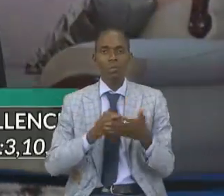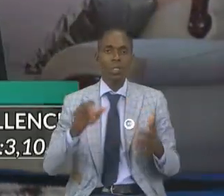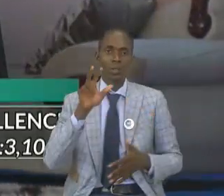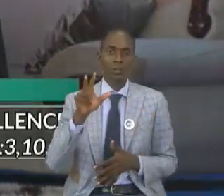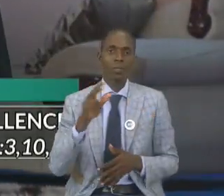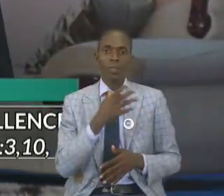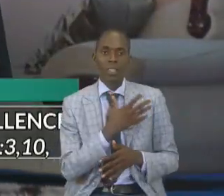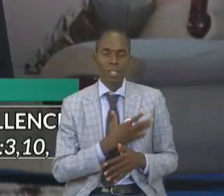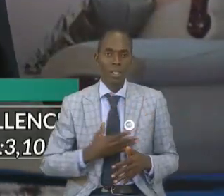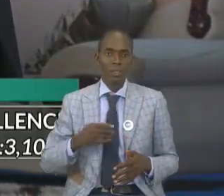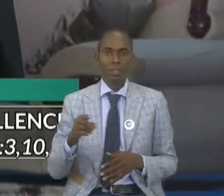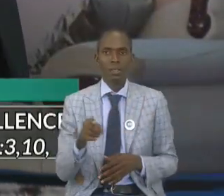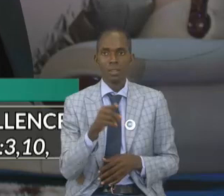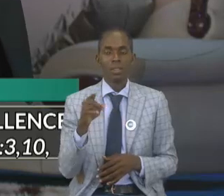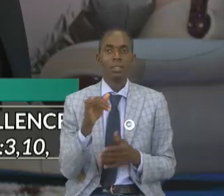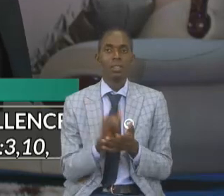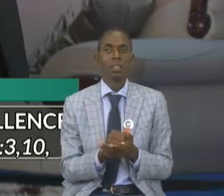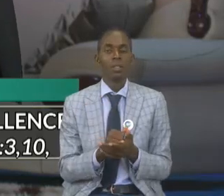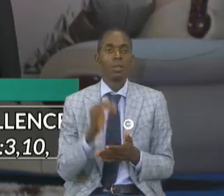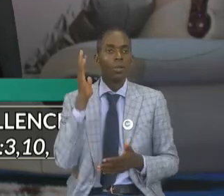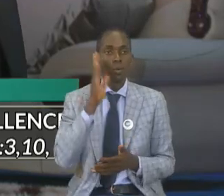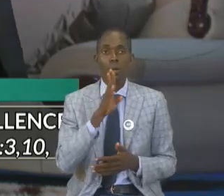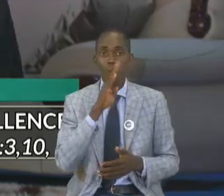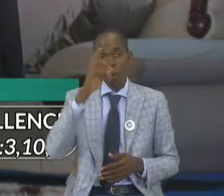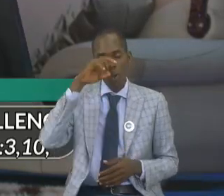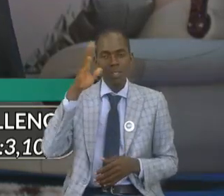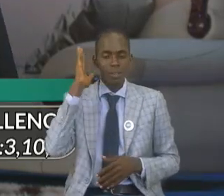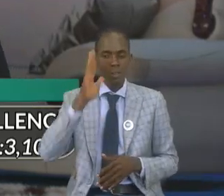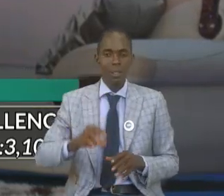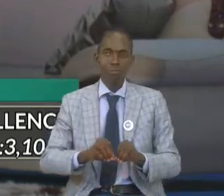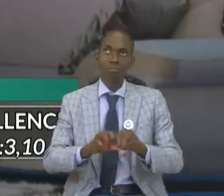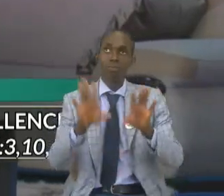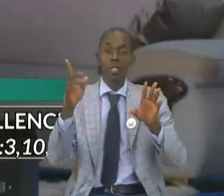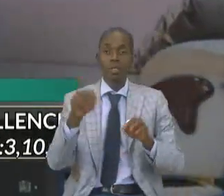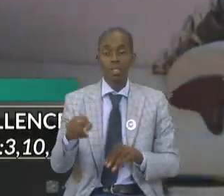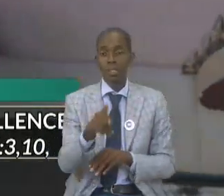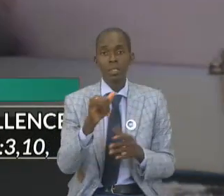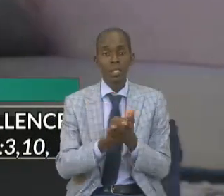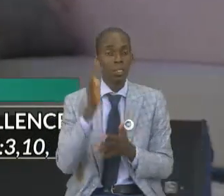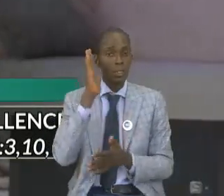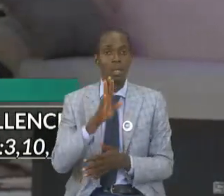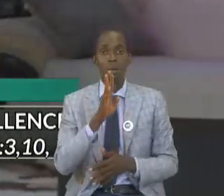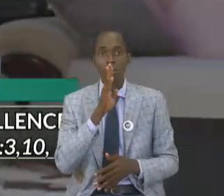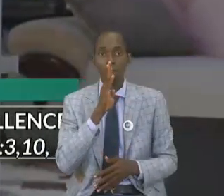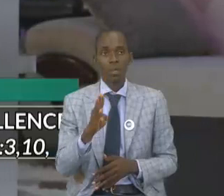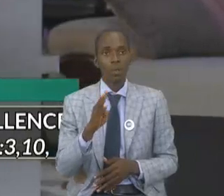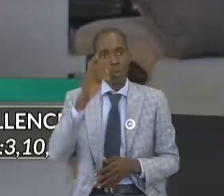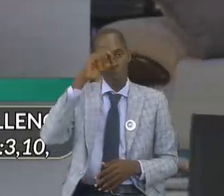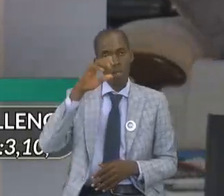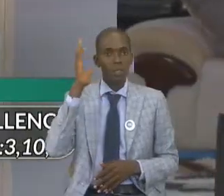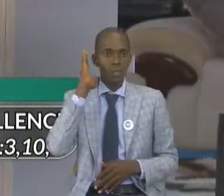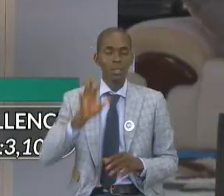and they that be wise shall shine. And they that be wise. Daniel